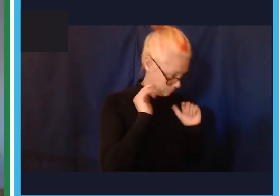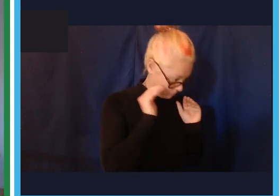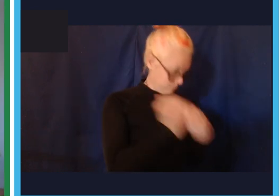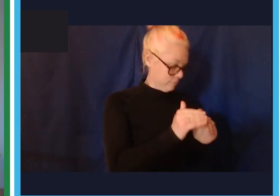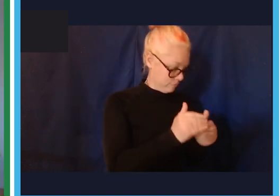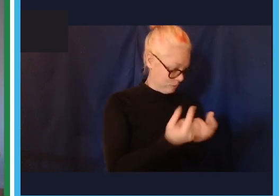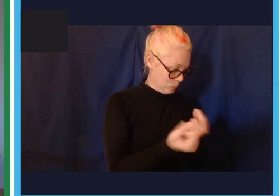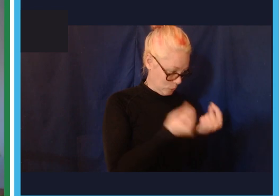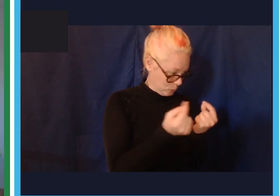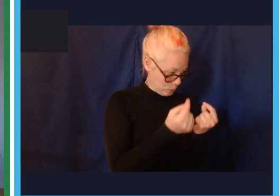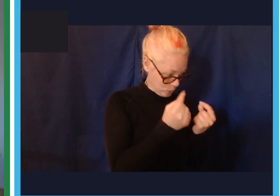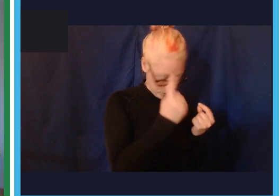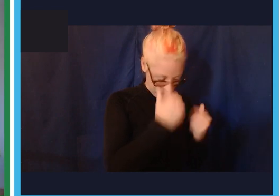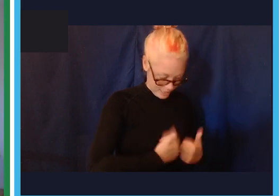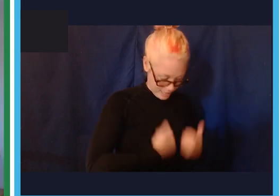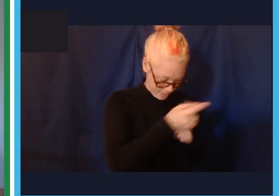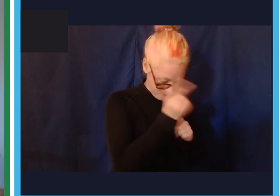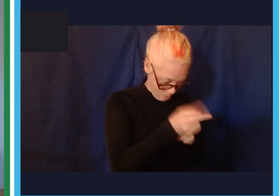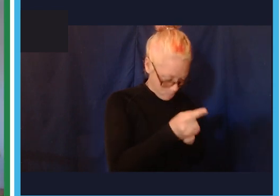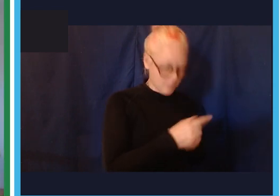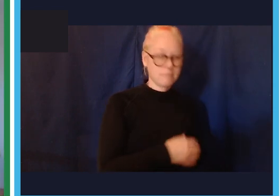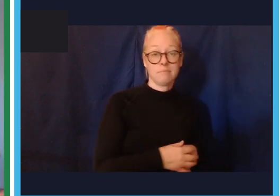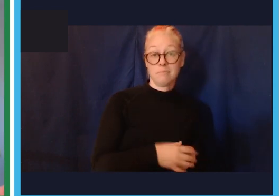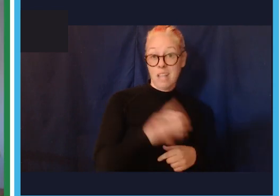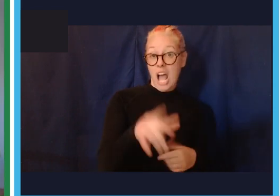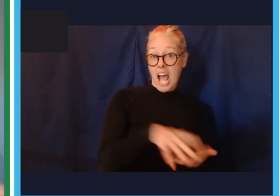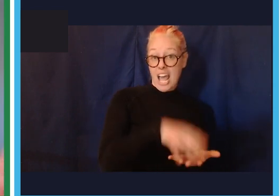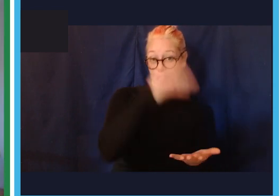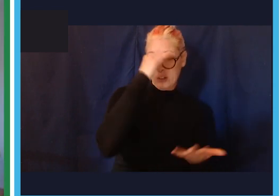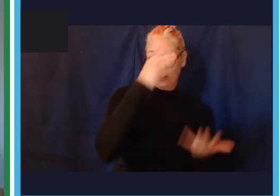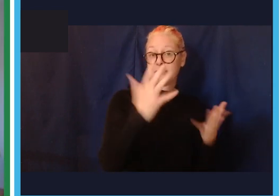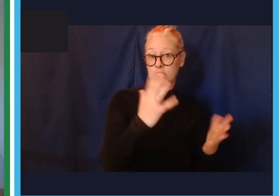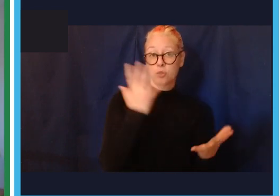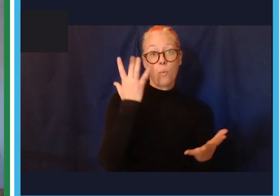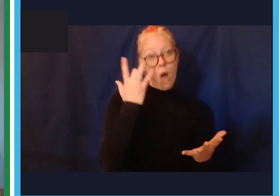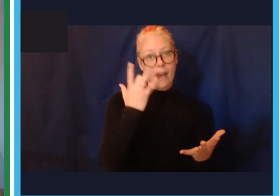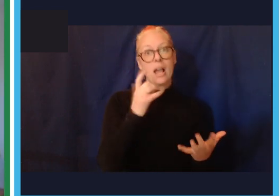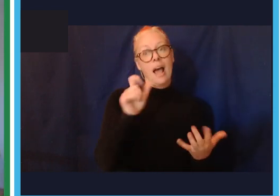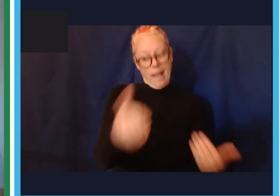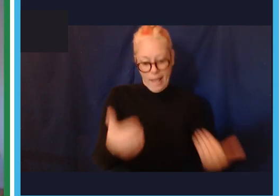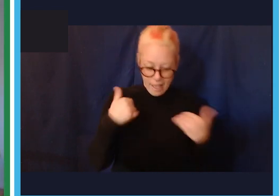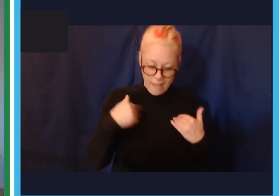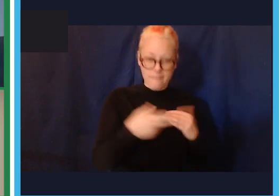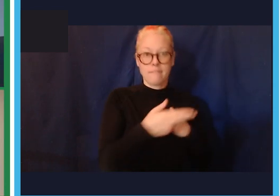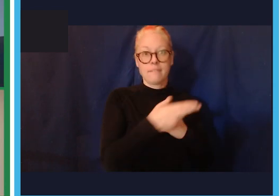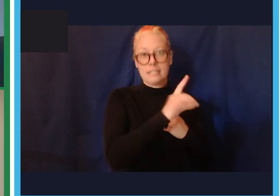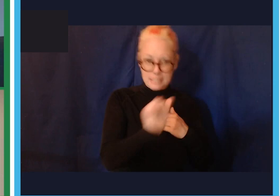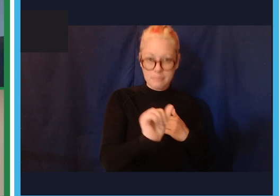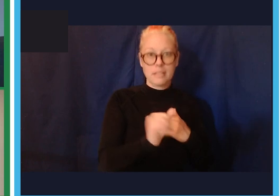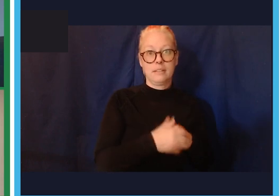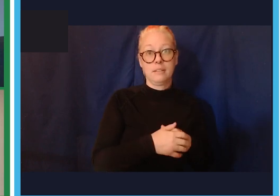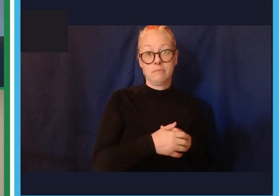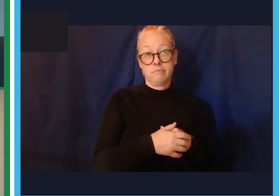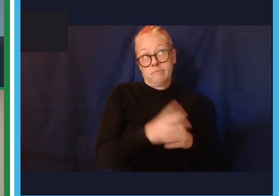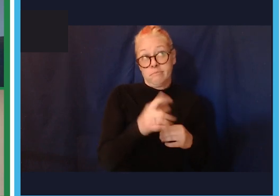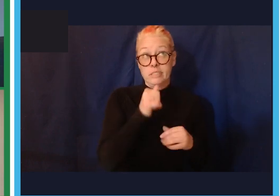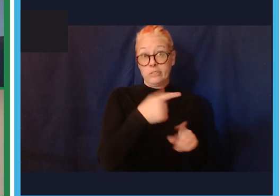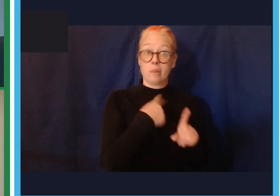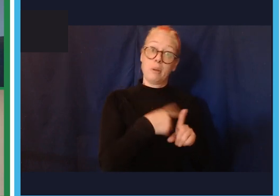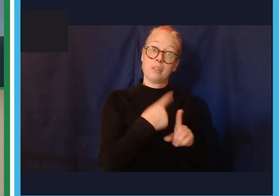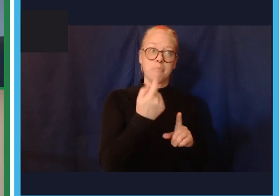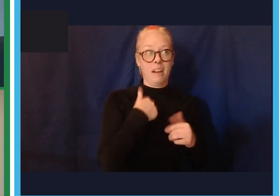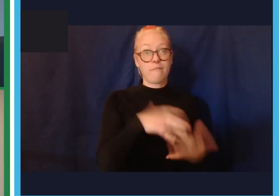often say, I wouldn't want to have this have happened to me the way that it did, because it came from a significant amount of